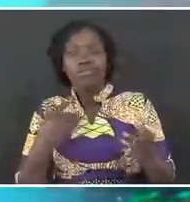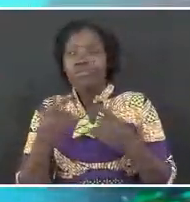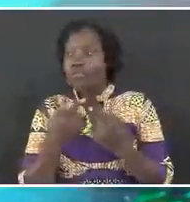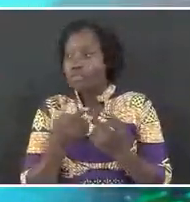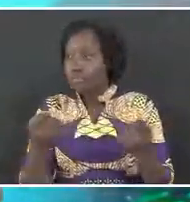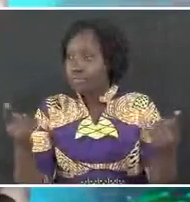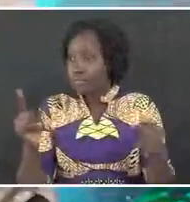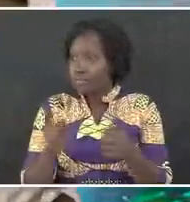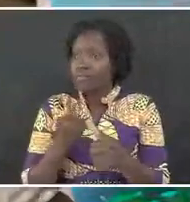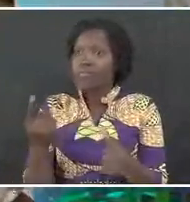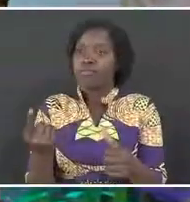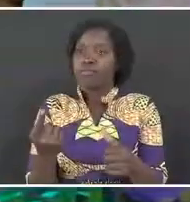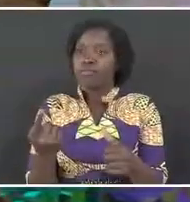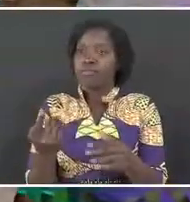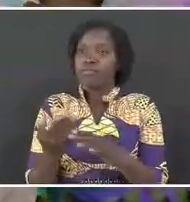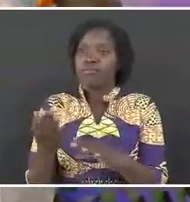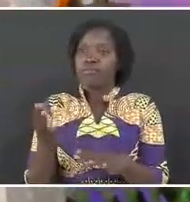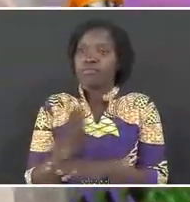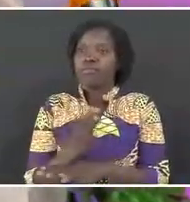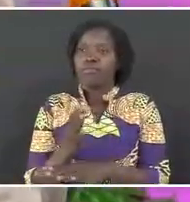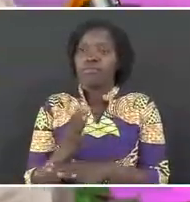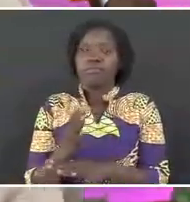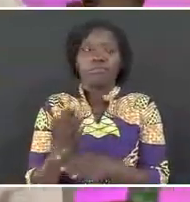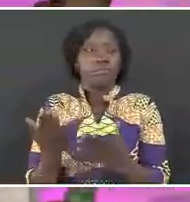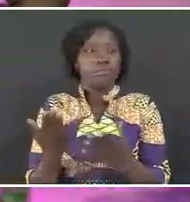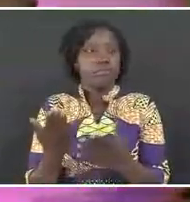to you first. Before I get to us